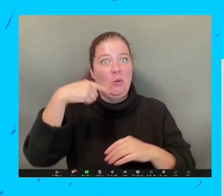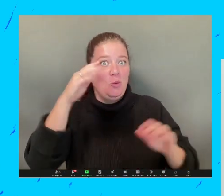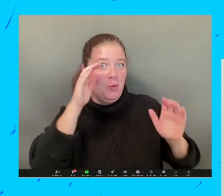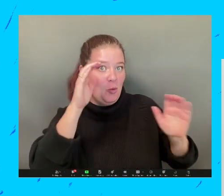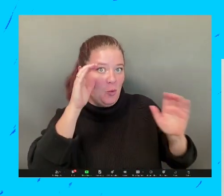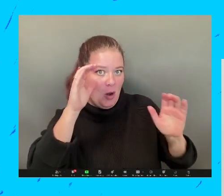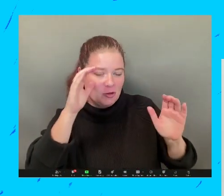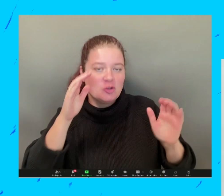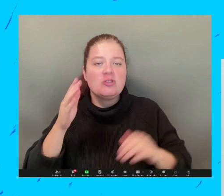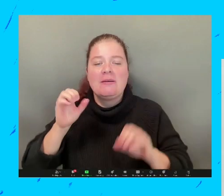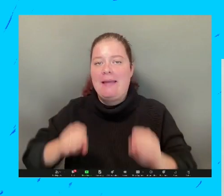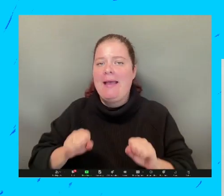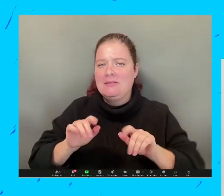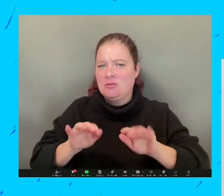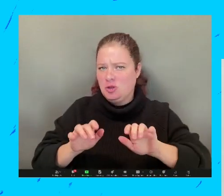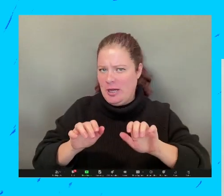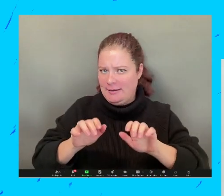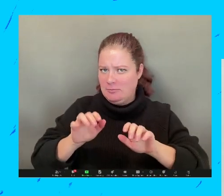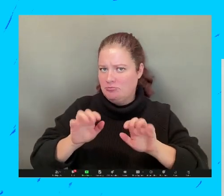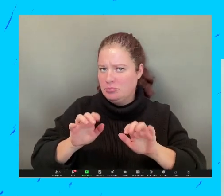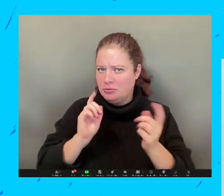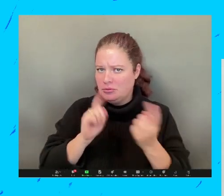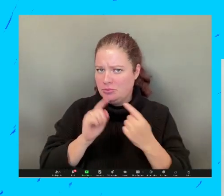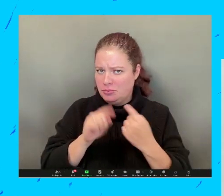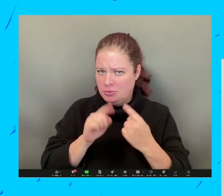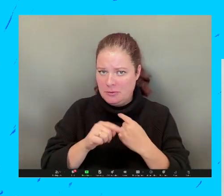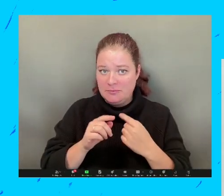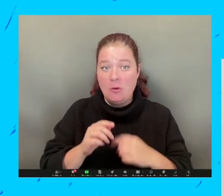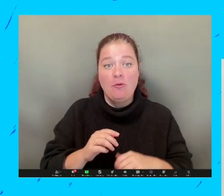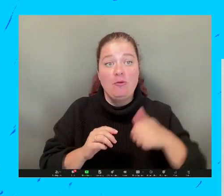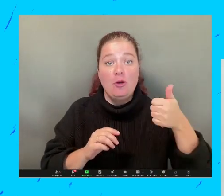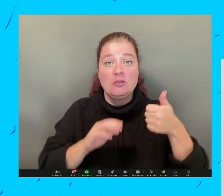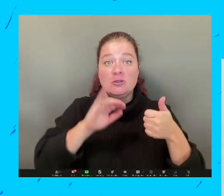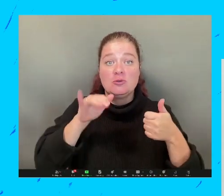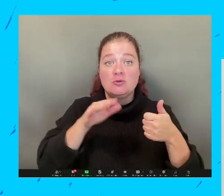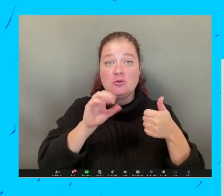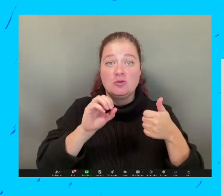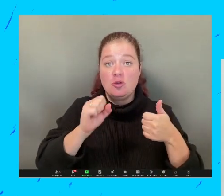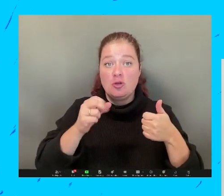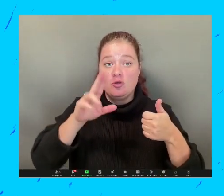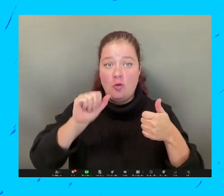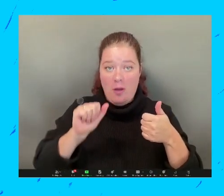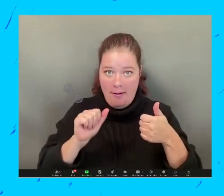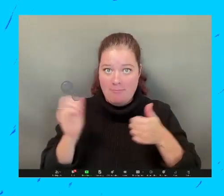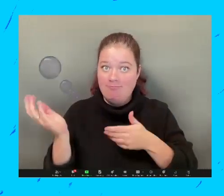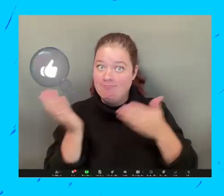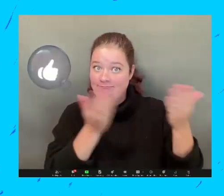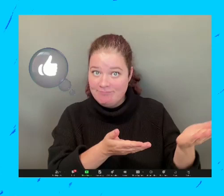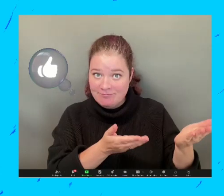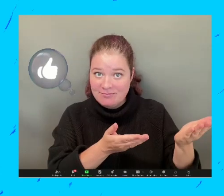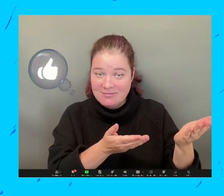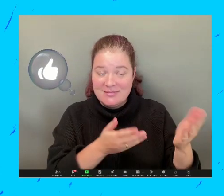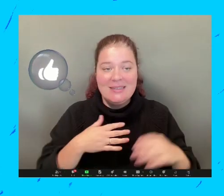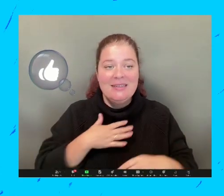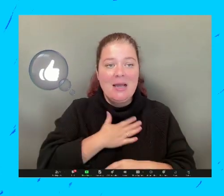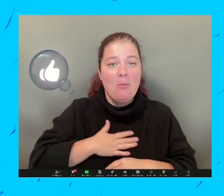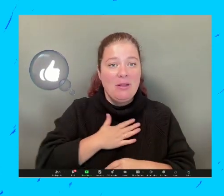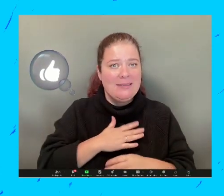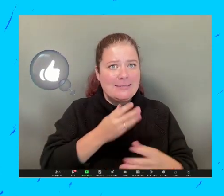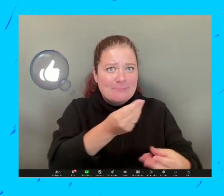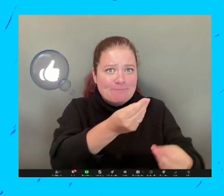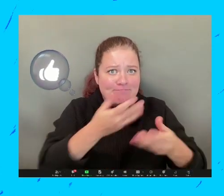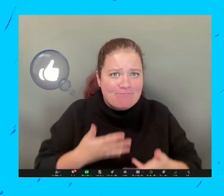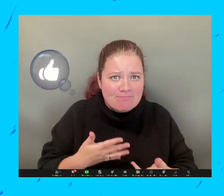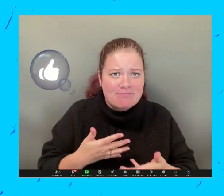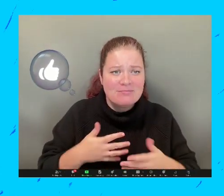in the chat. So firstly, I will go to Joshua. Hopefully your network is now okay. please tell us on one single action that